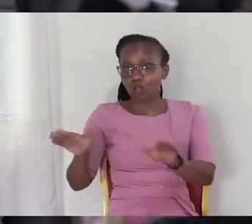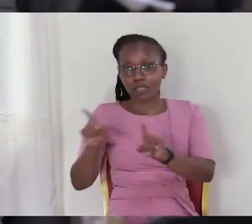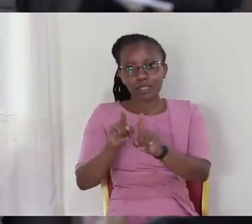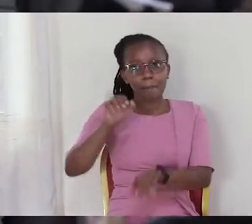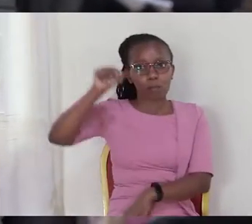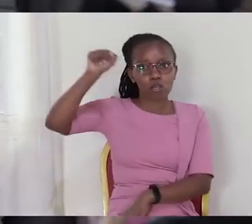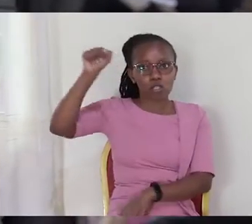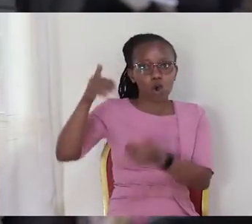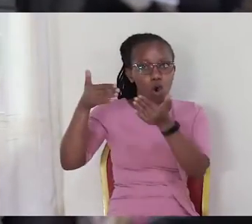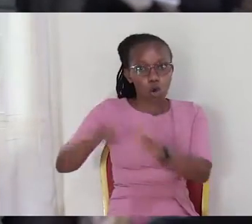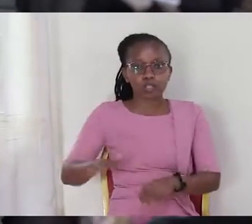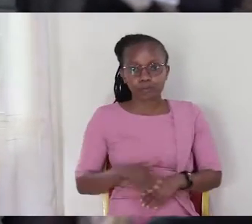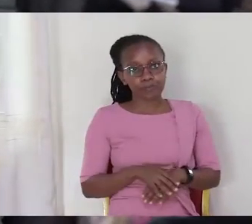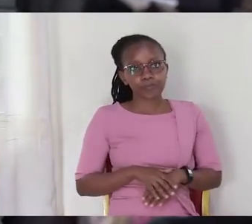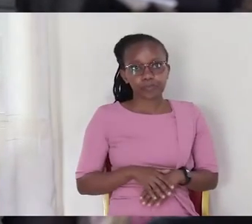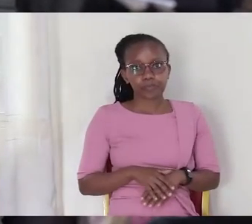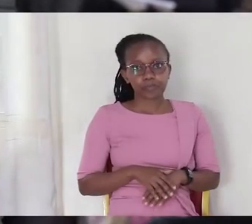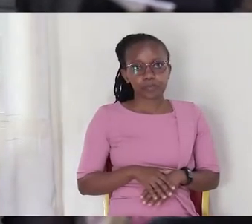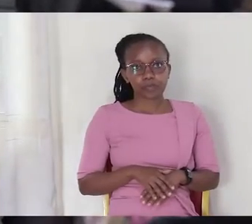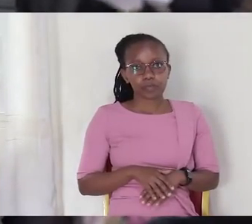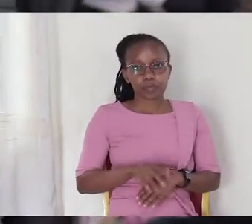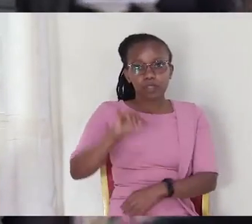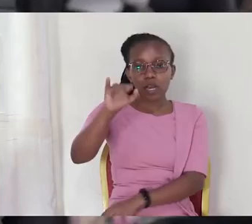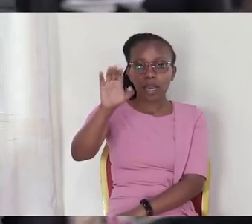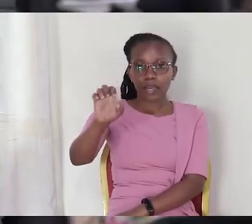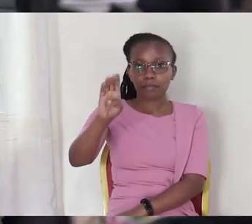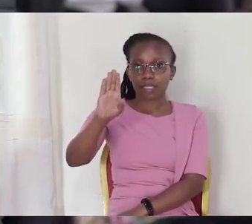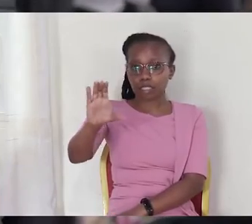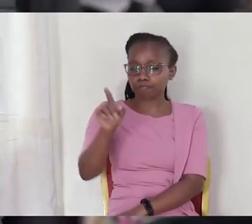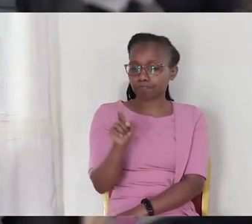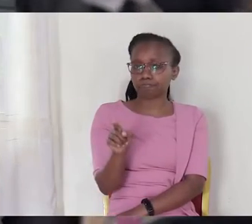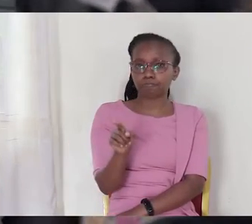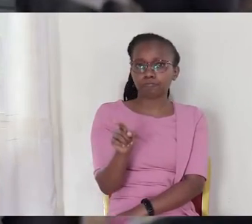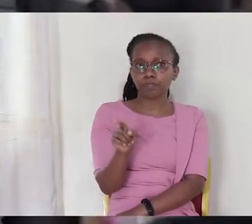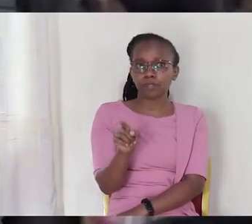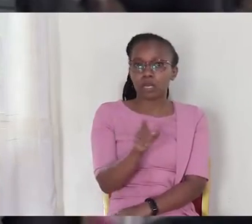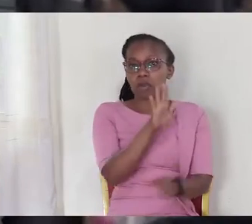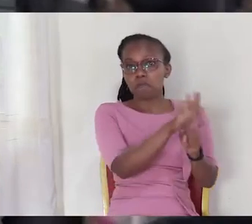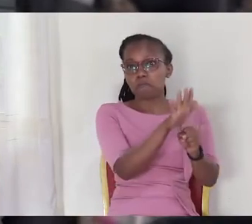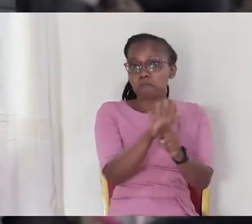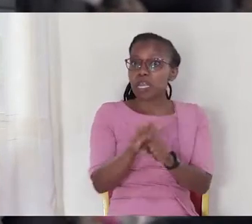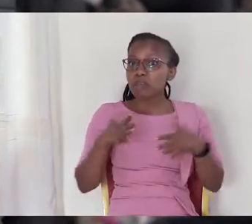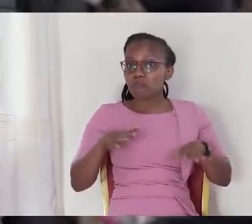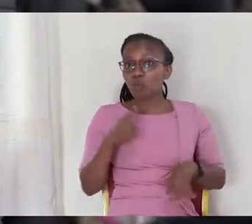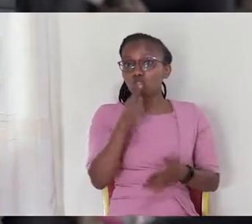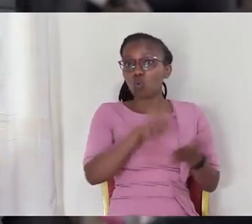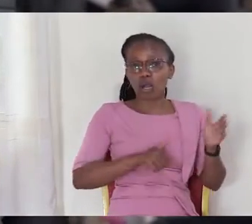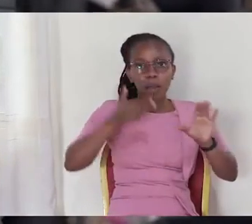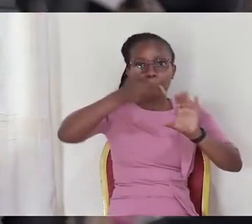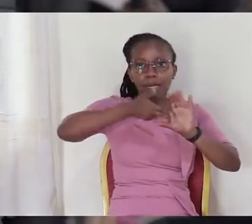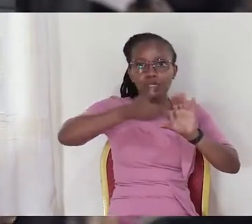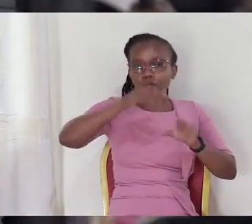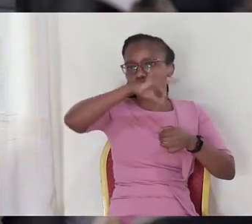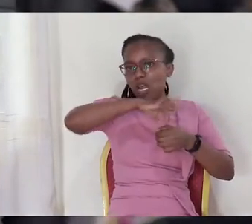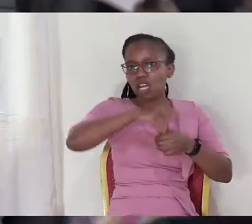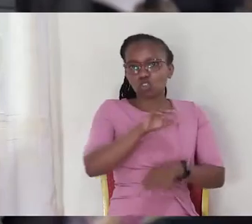loss. Most of the victims to IBC, they told us they were not going to participate in the next election if this is the